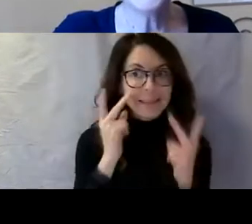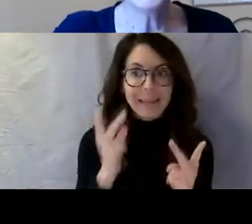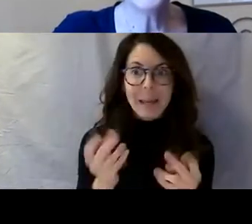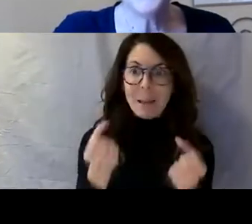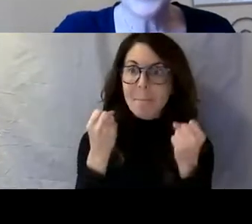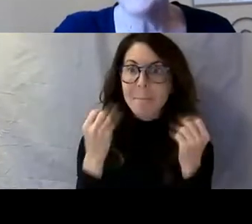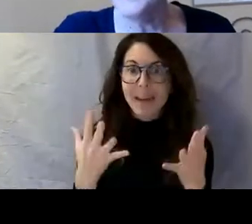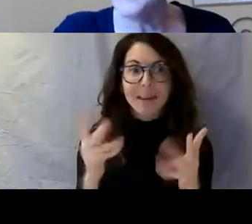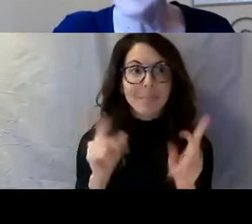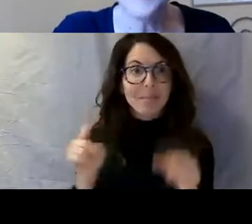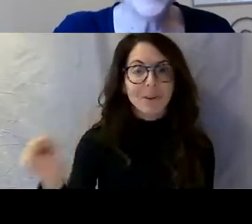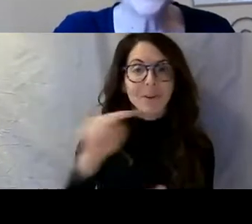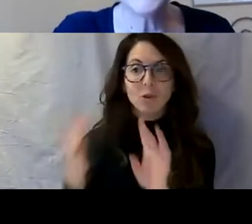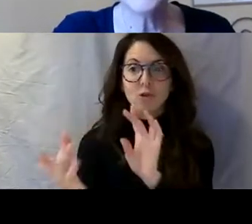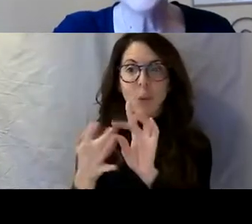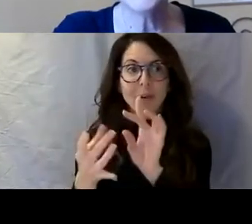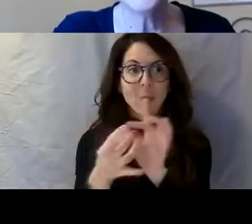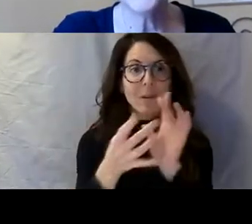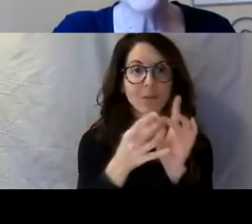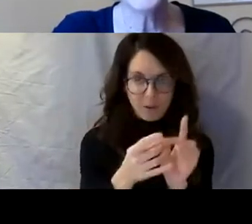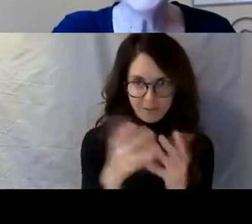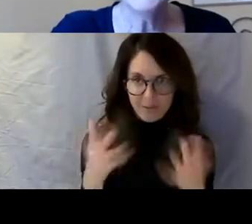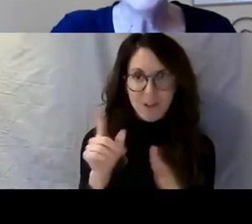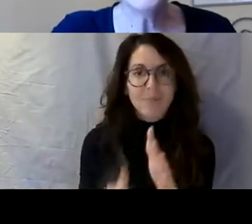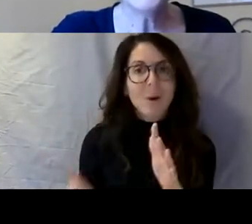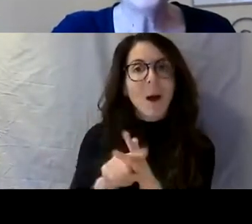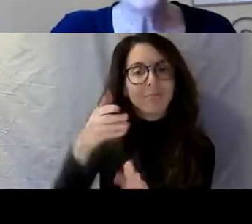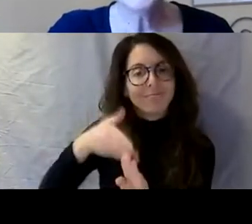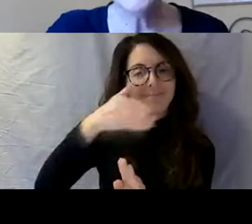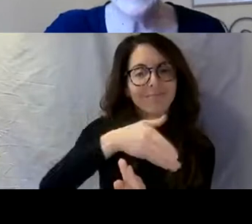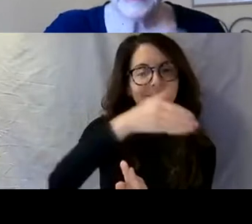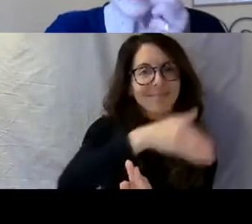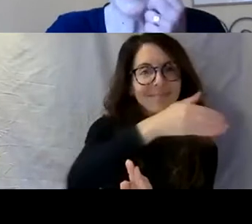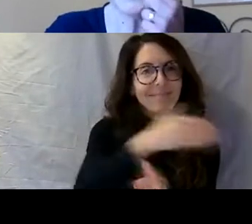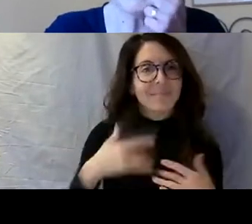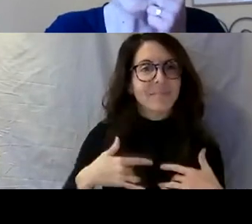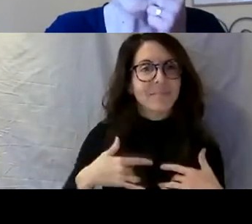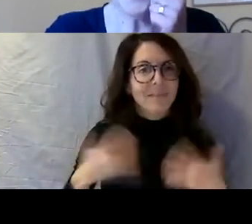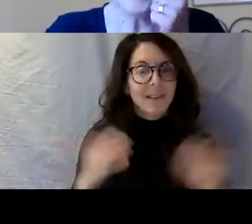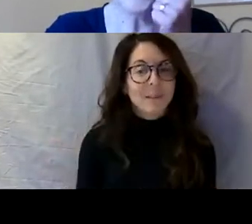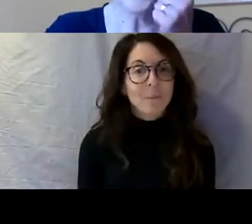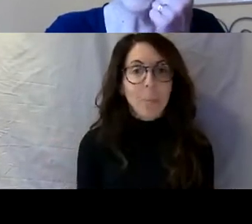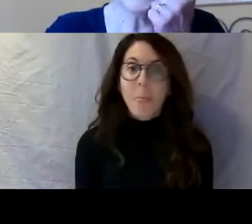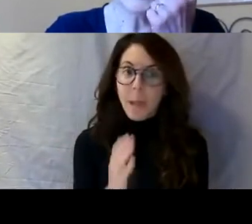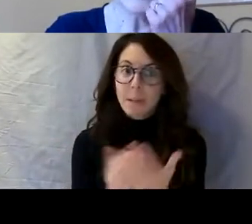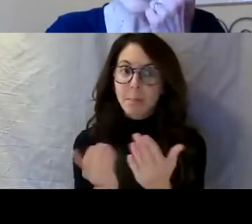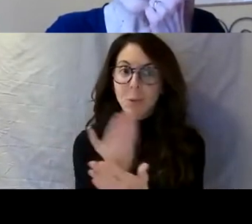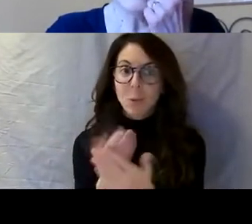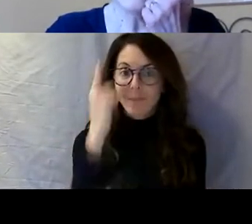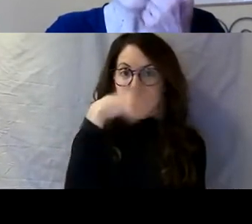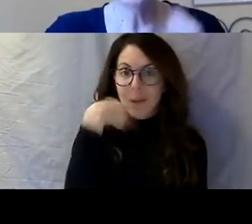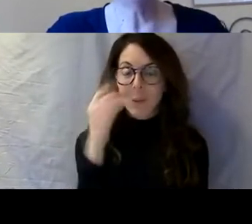us today who have been to many of our sessions before, and that there are some new people, which is